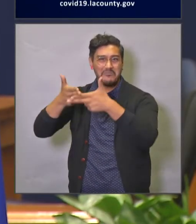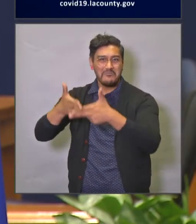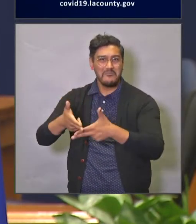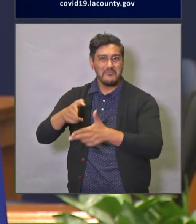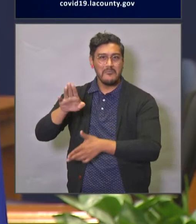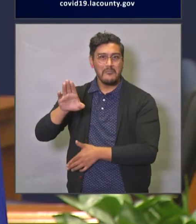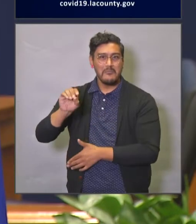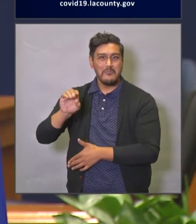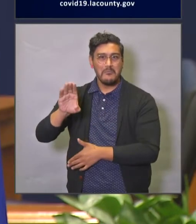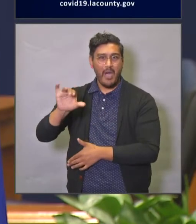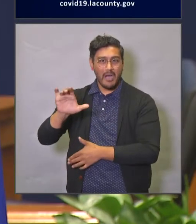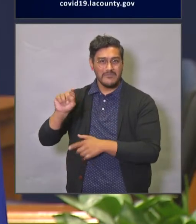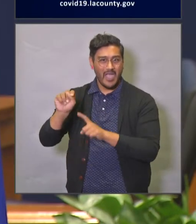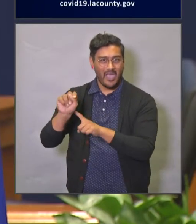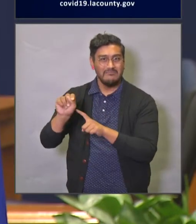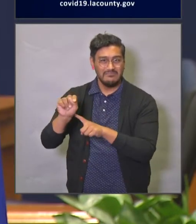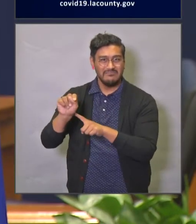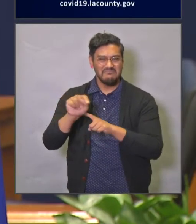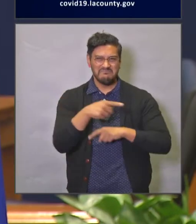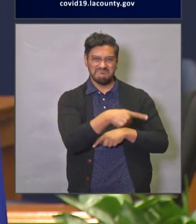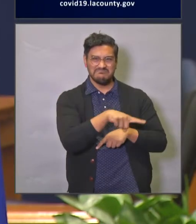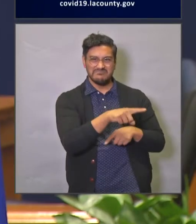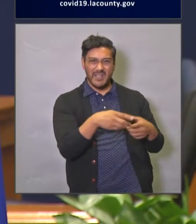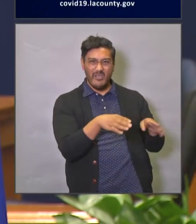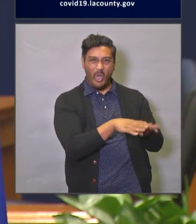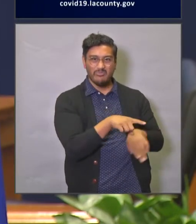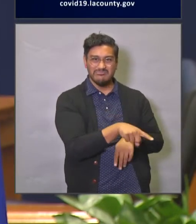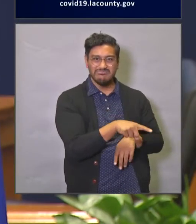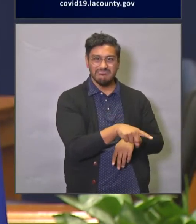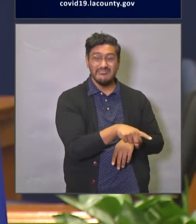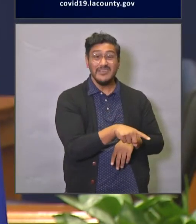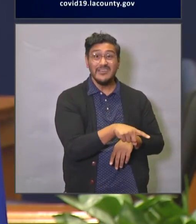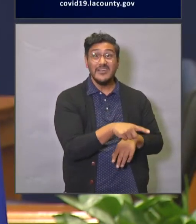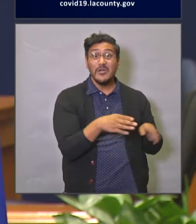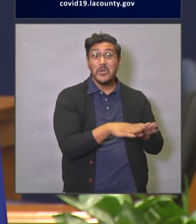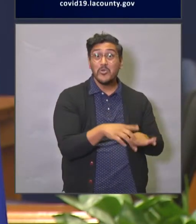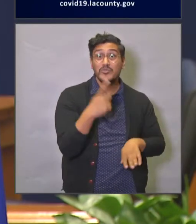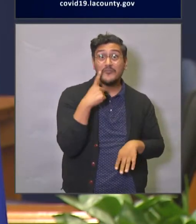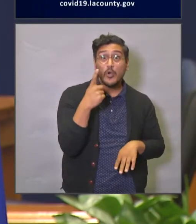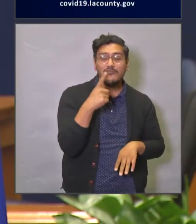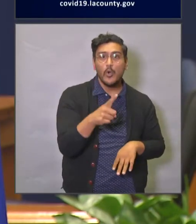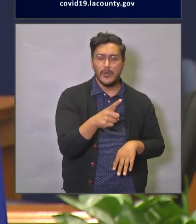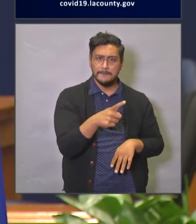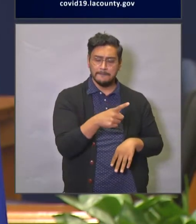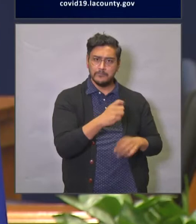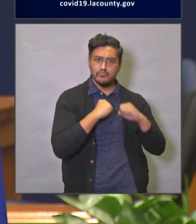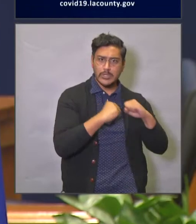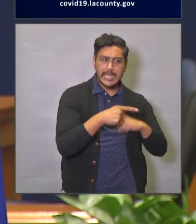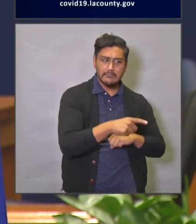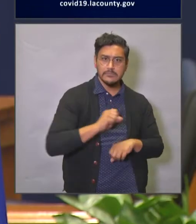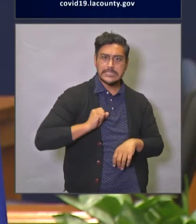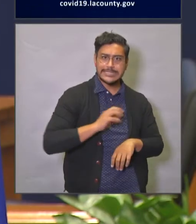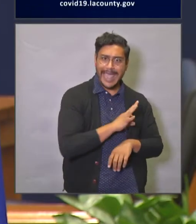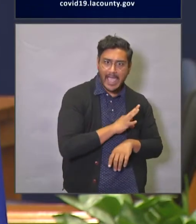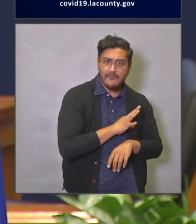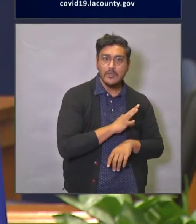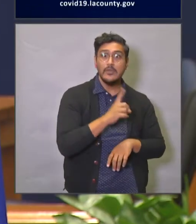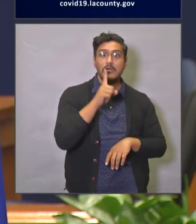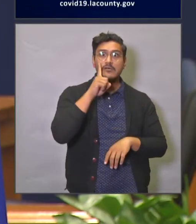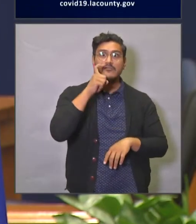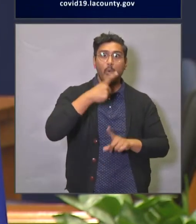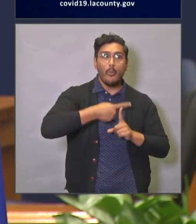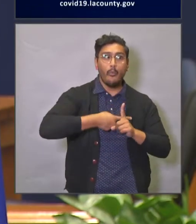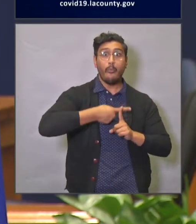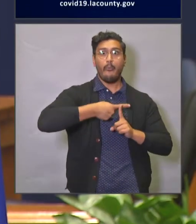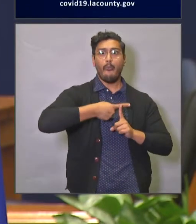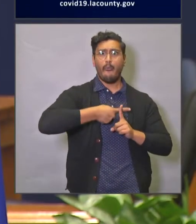wildfires. These measures were taken to ensure the safety of the staff at these facilities as we grapple with the high temperatures and the